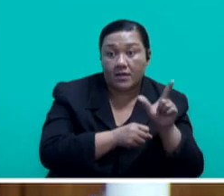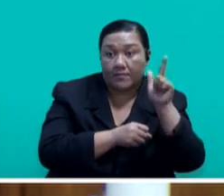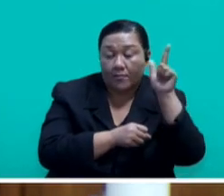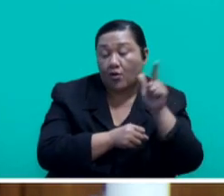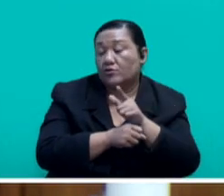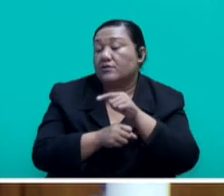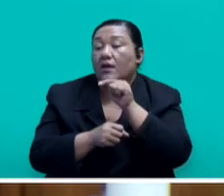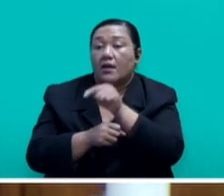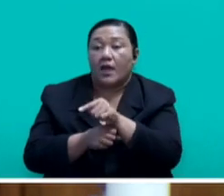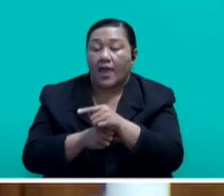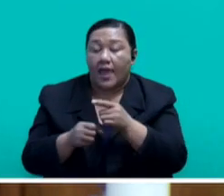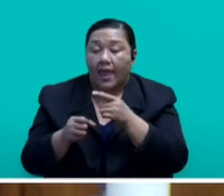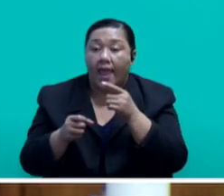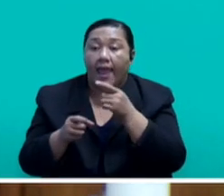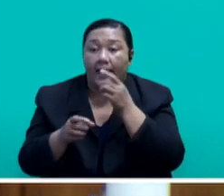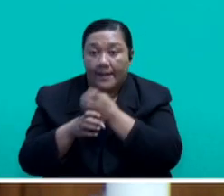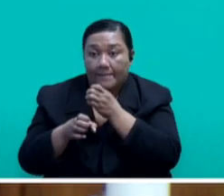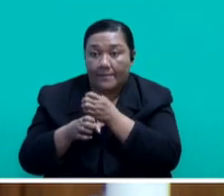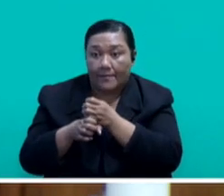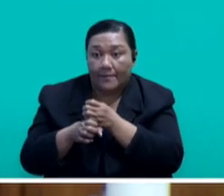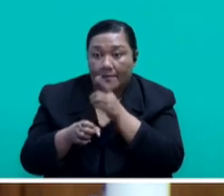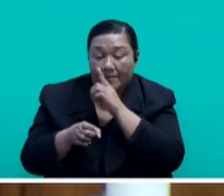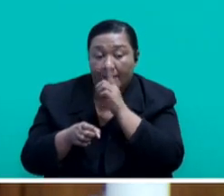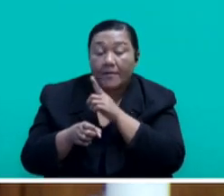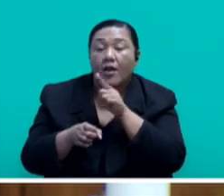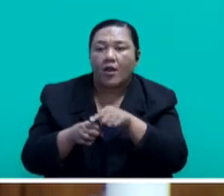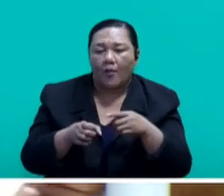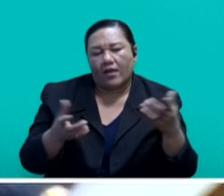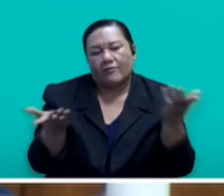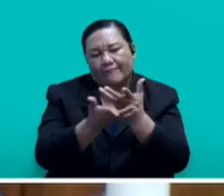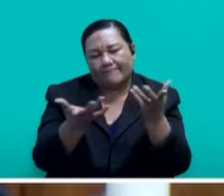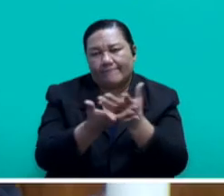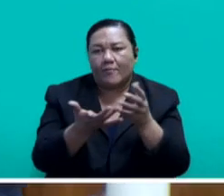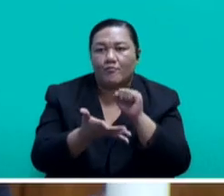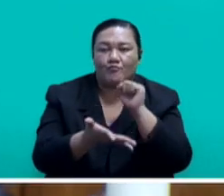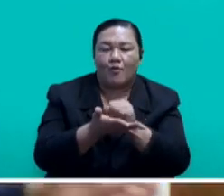dialogue, consultation, good faith, and negotiations. And this is ongoing, Mr. Speaker, sir.